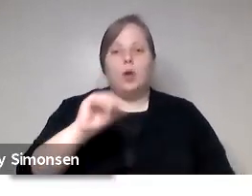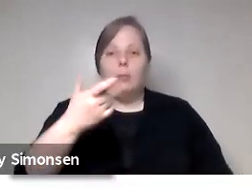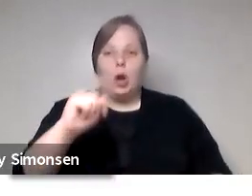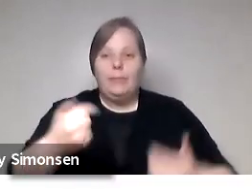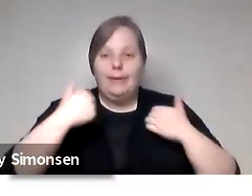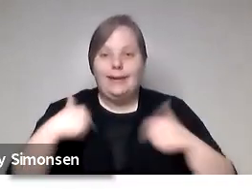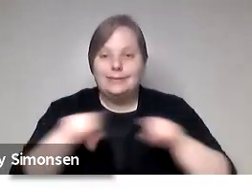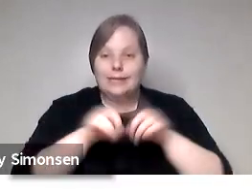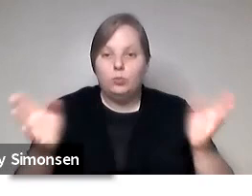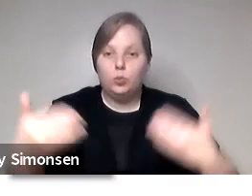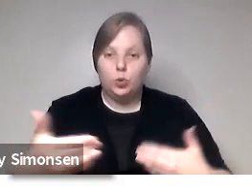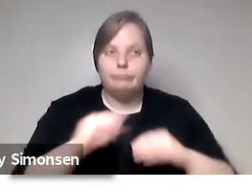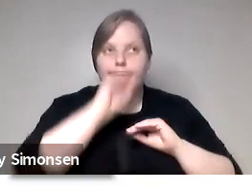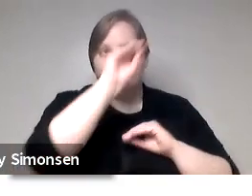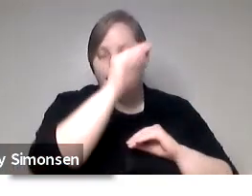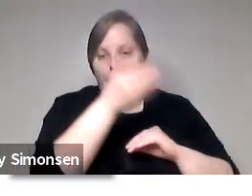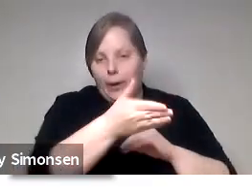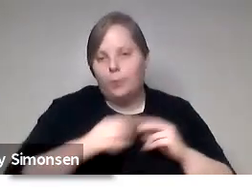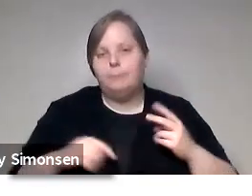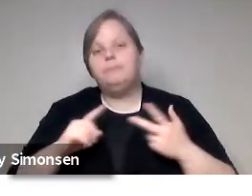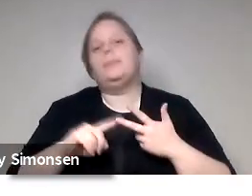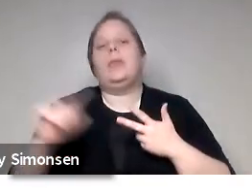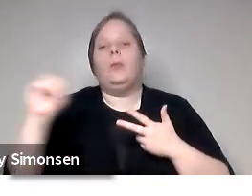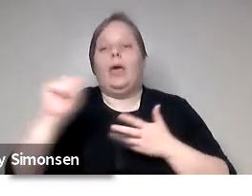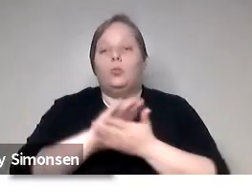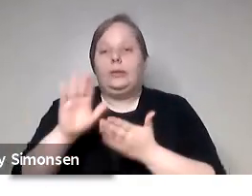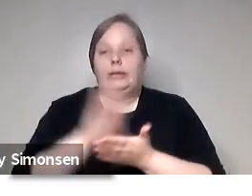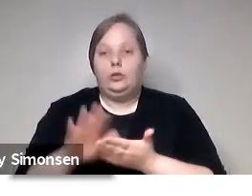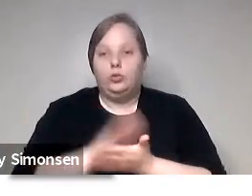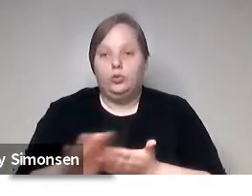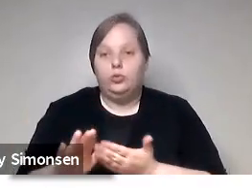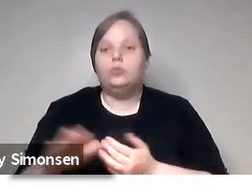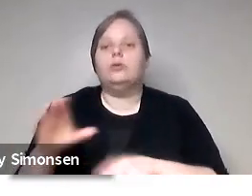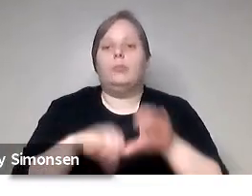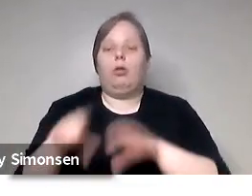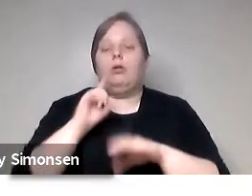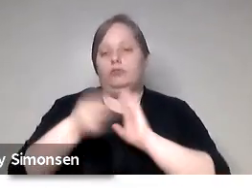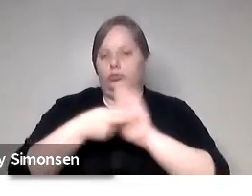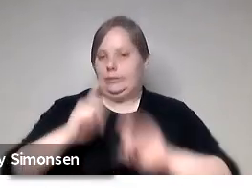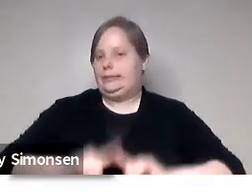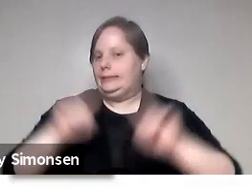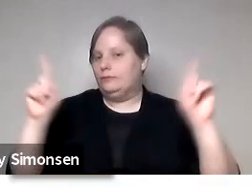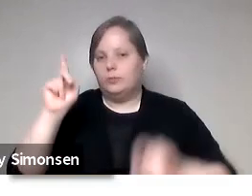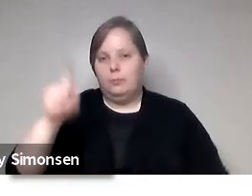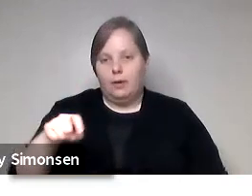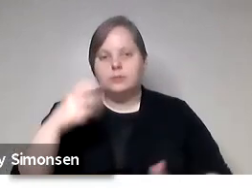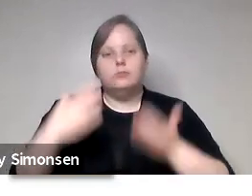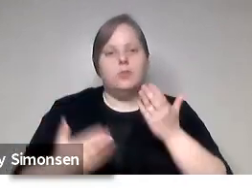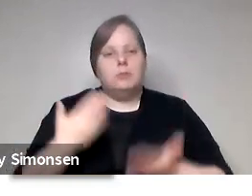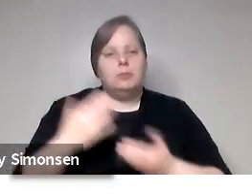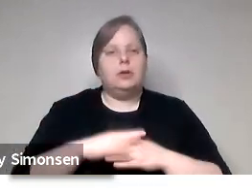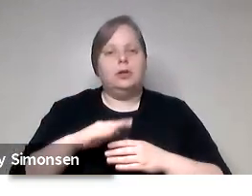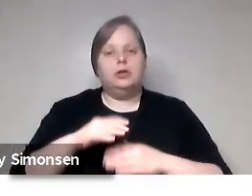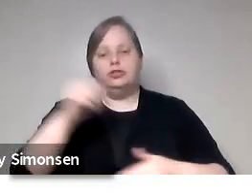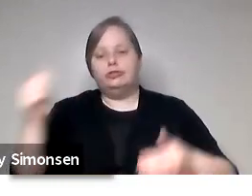in the same room. And your bathroom cleaner definitely needs to be marked differently and probably should be put